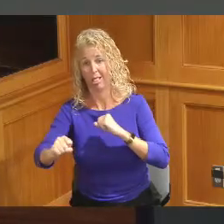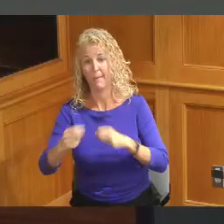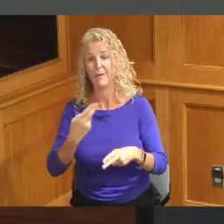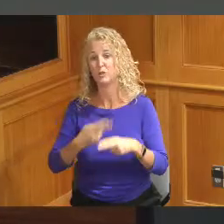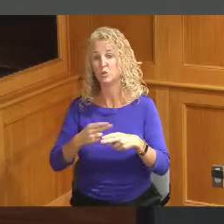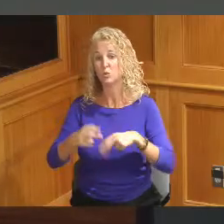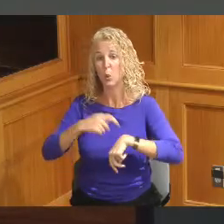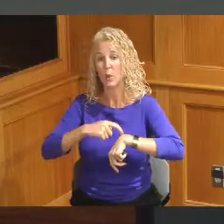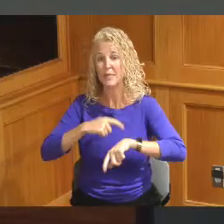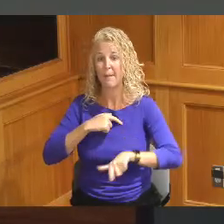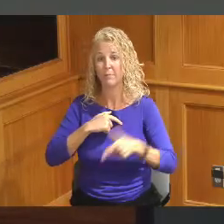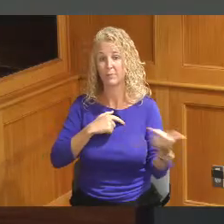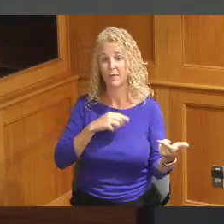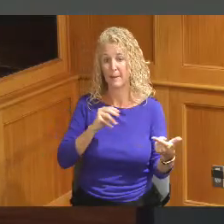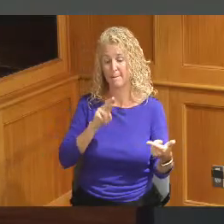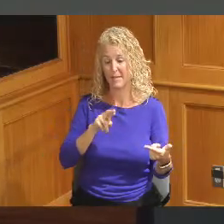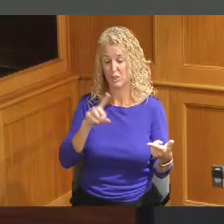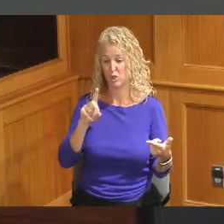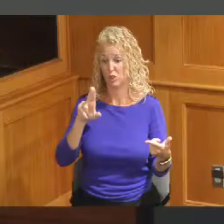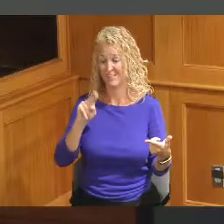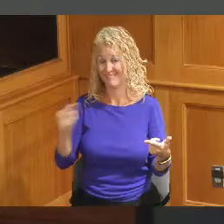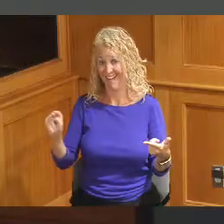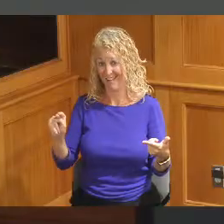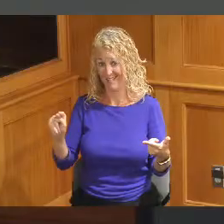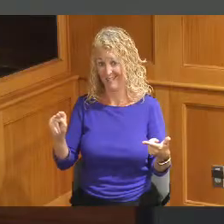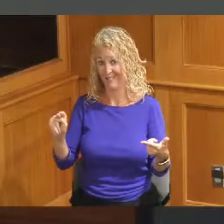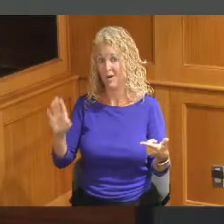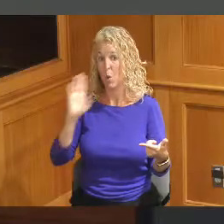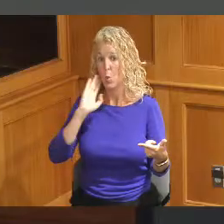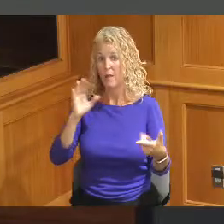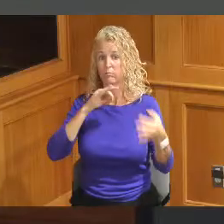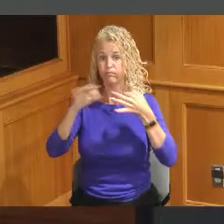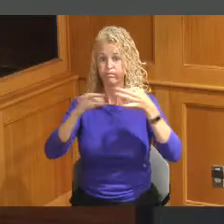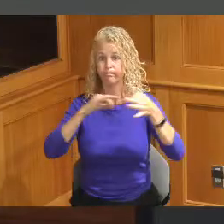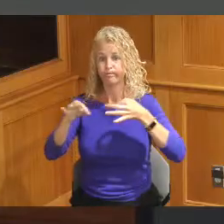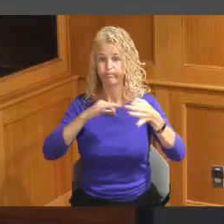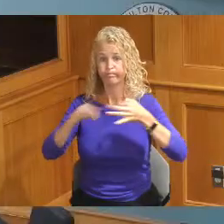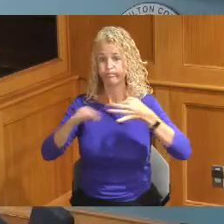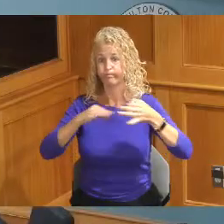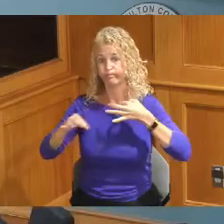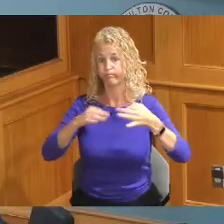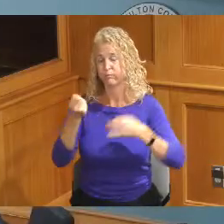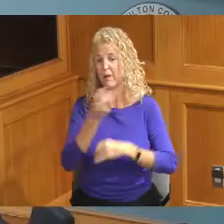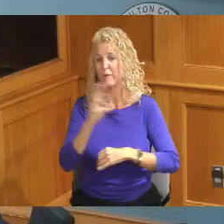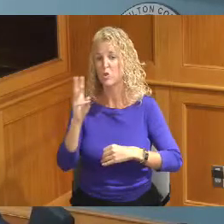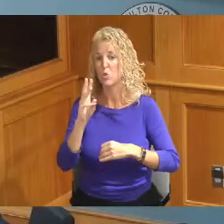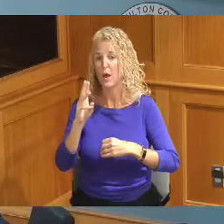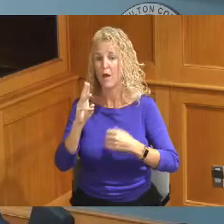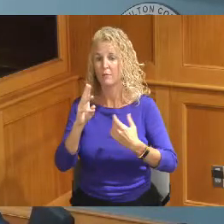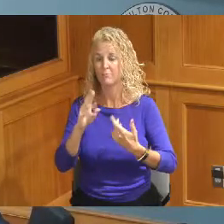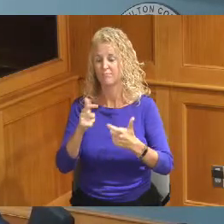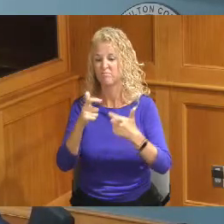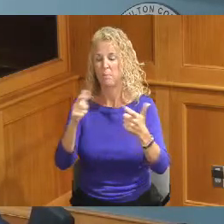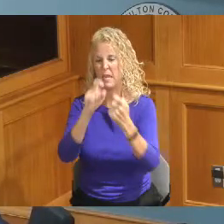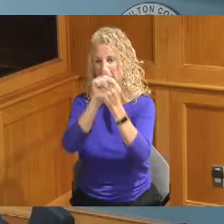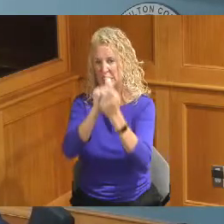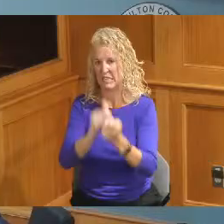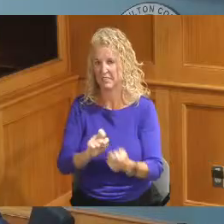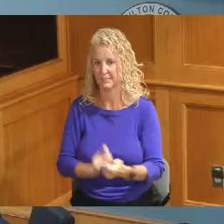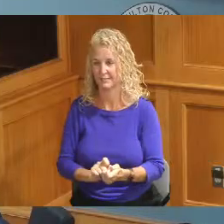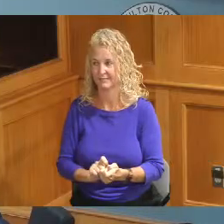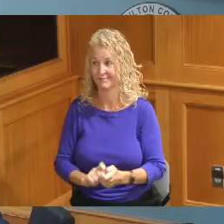here to Mr. Dunn, who is going to walk us through a few of the higher level points here